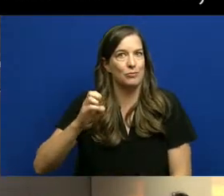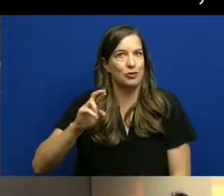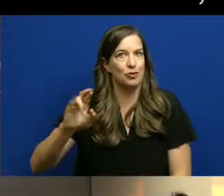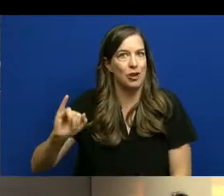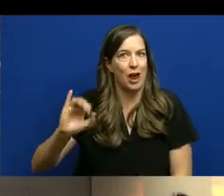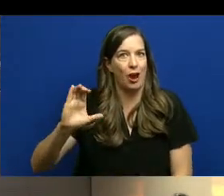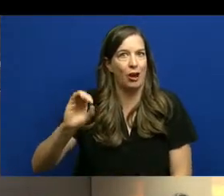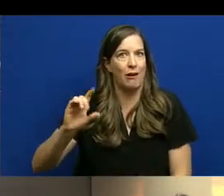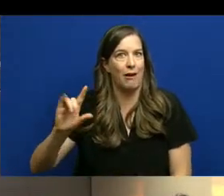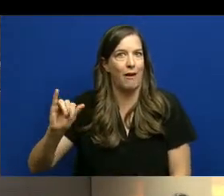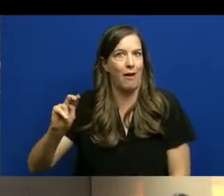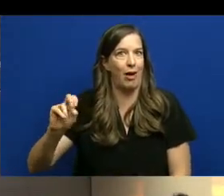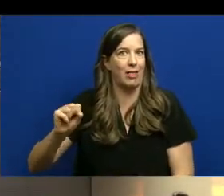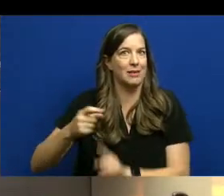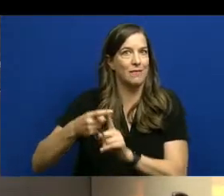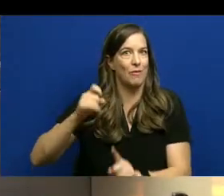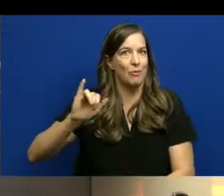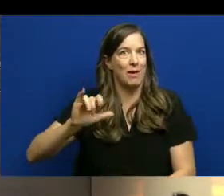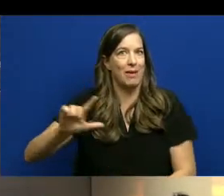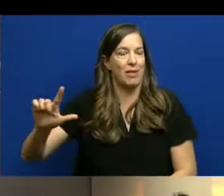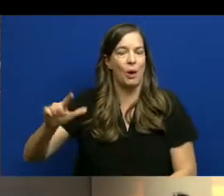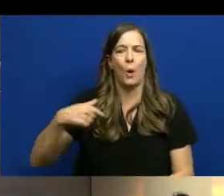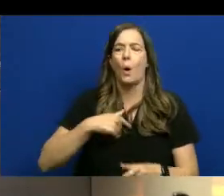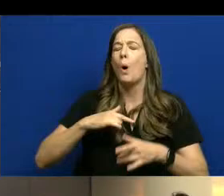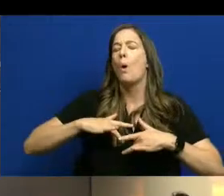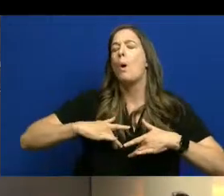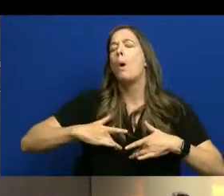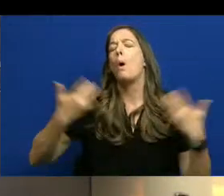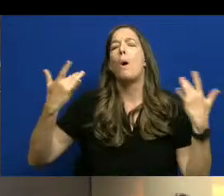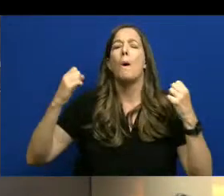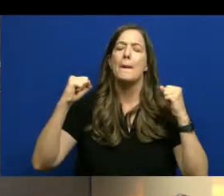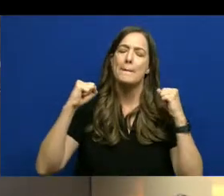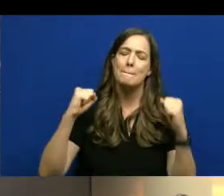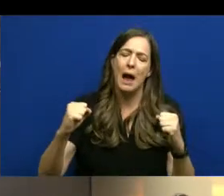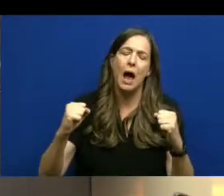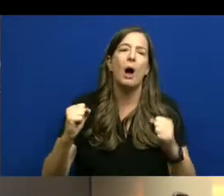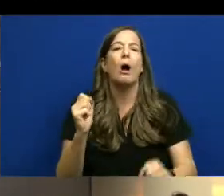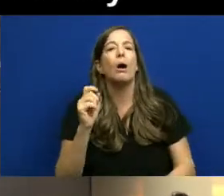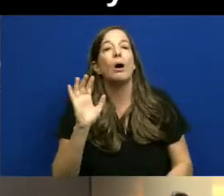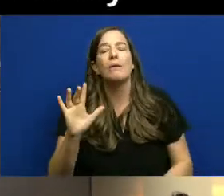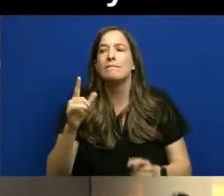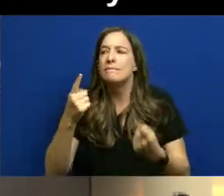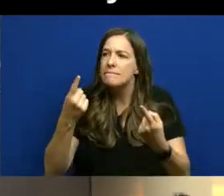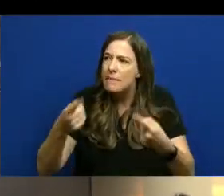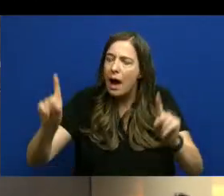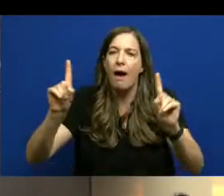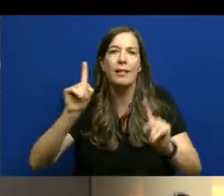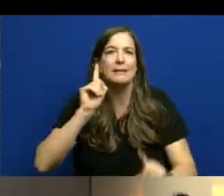elated. We were so happy to finally have a deaf executive director,